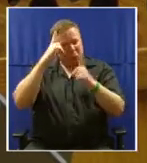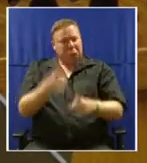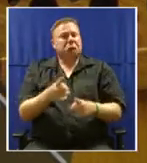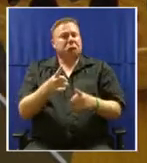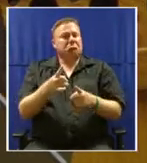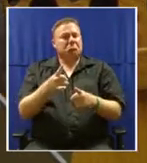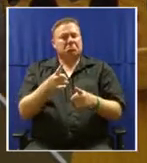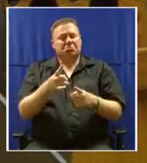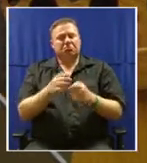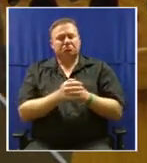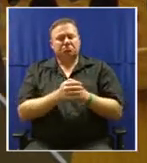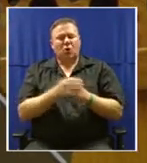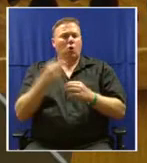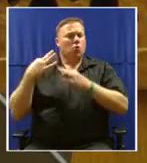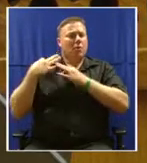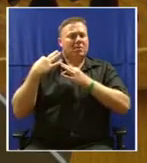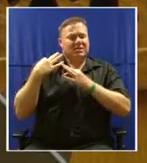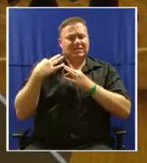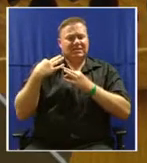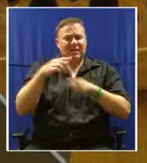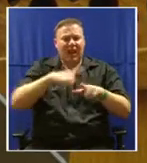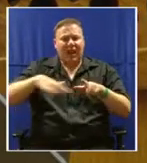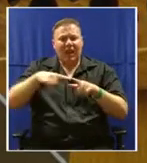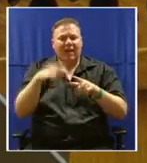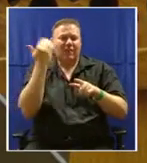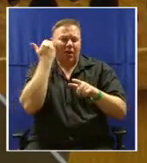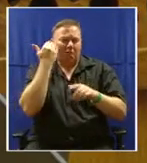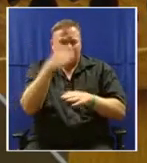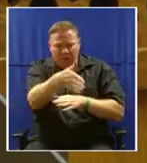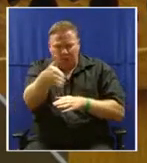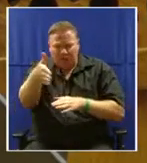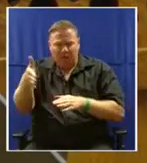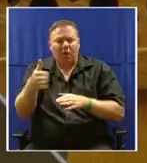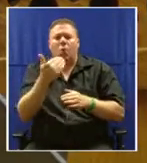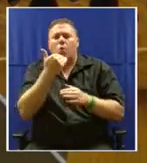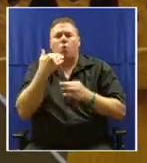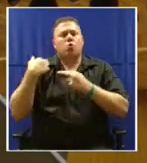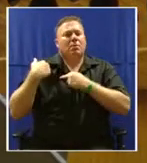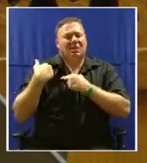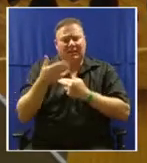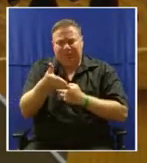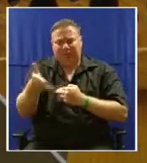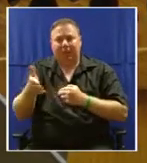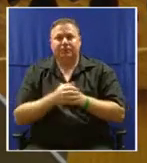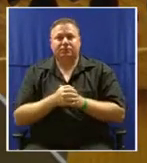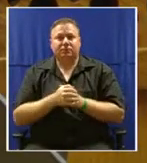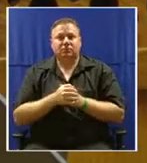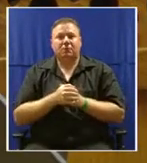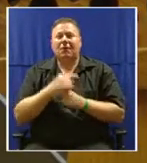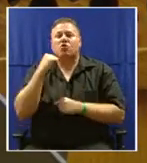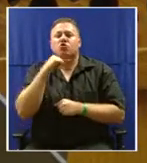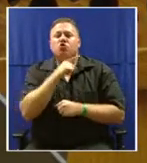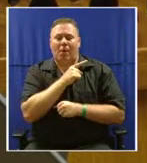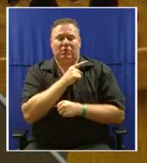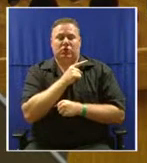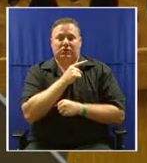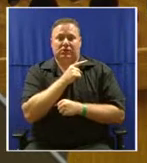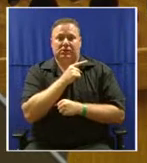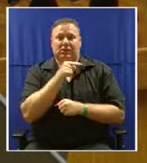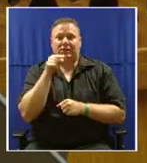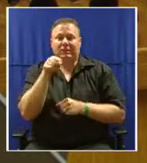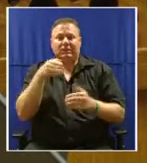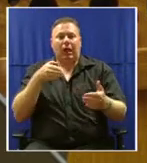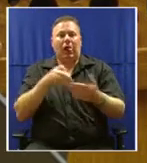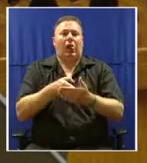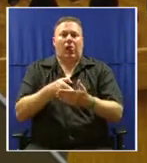crucial level of government. So, fellow South Africans, corruption is one of the greatest